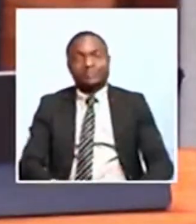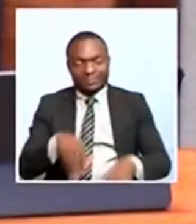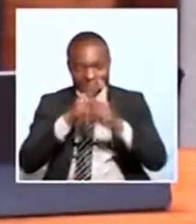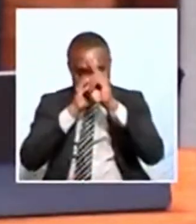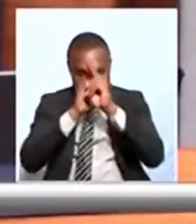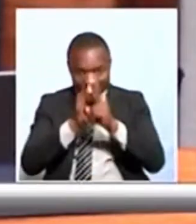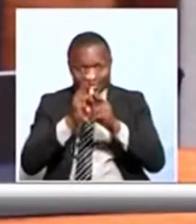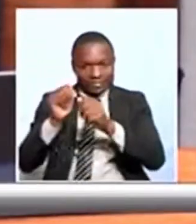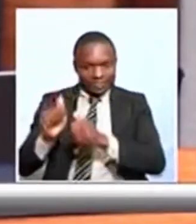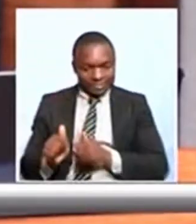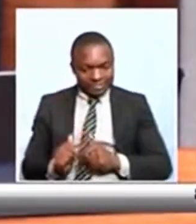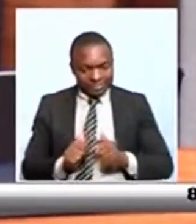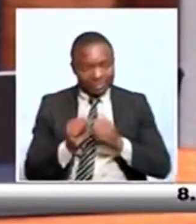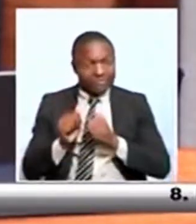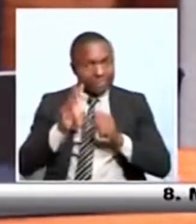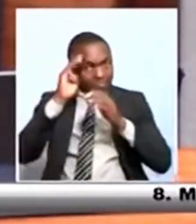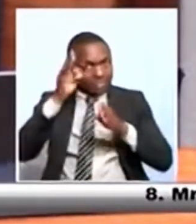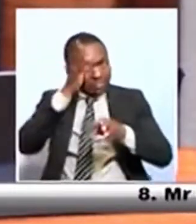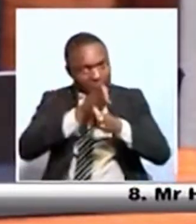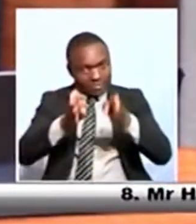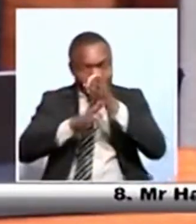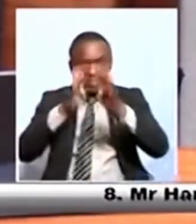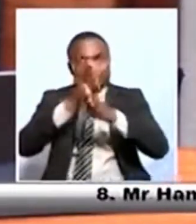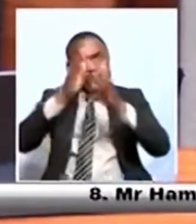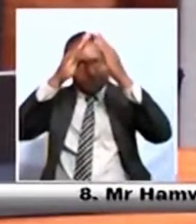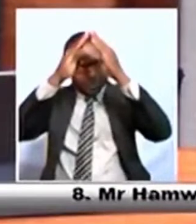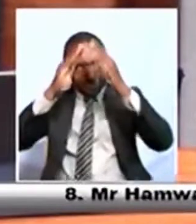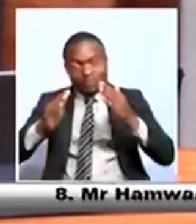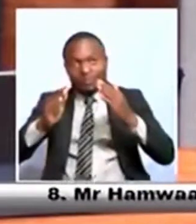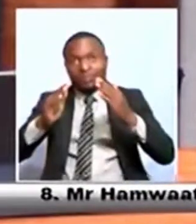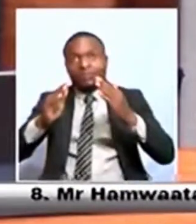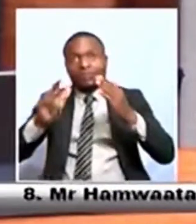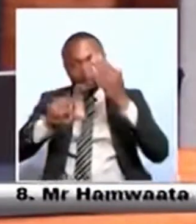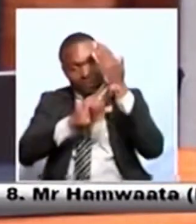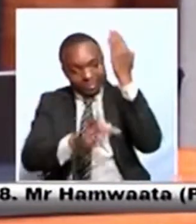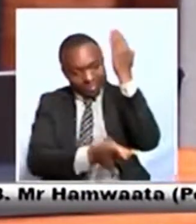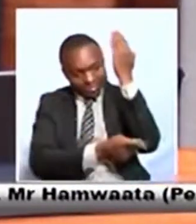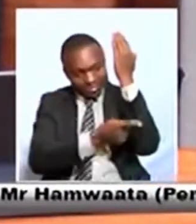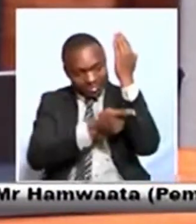Honorable Acting Minister of Infrastructure, Housing and Urban Development.